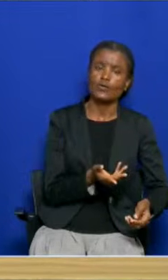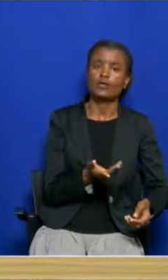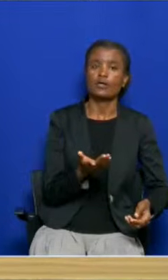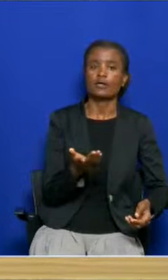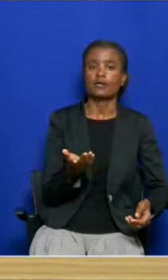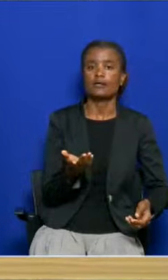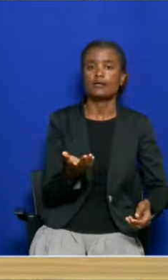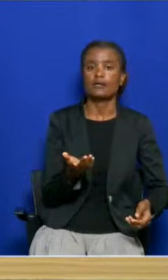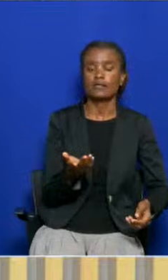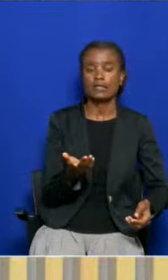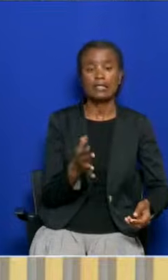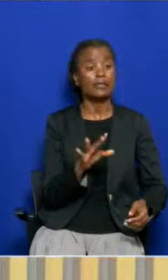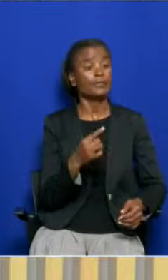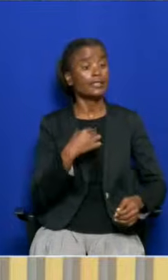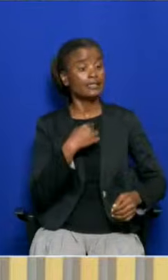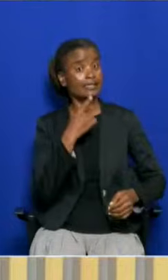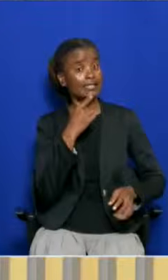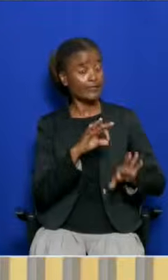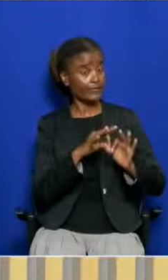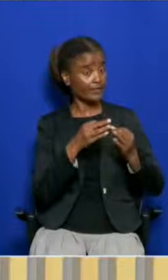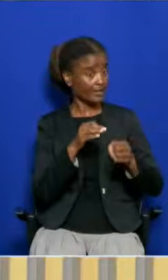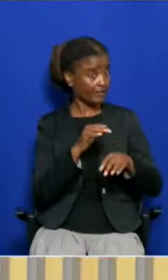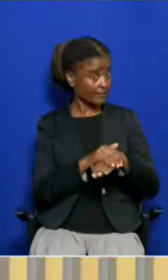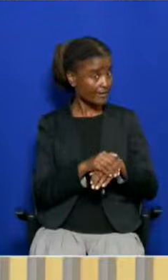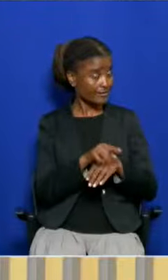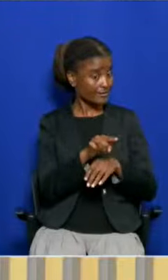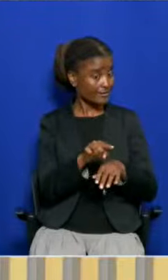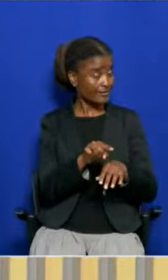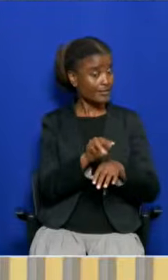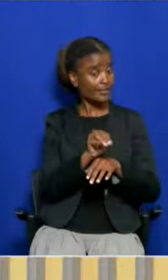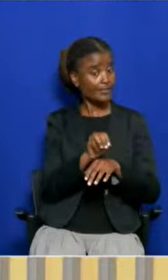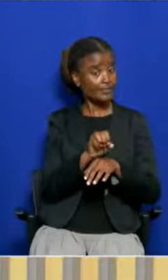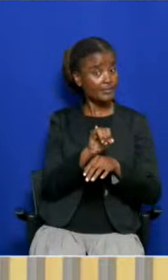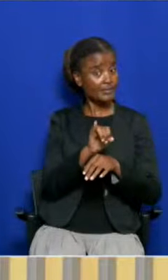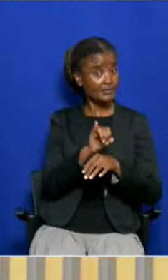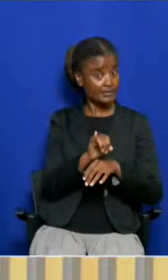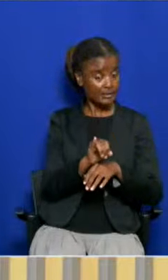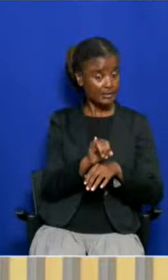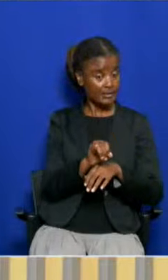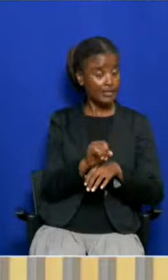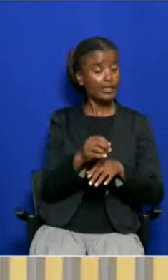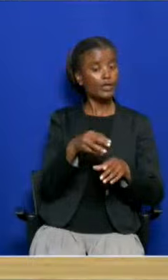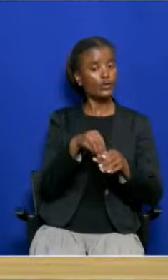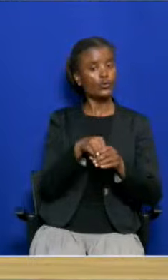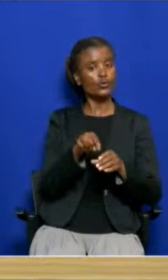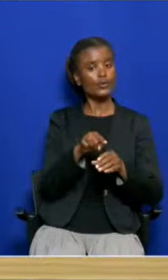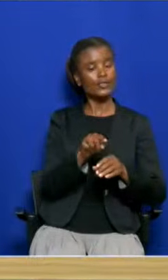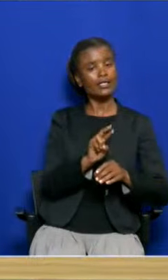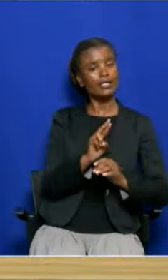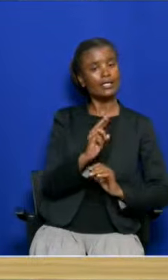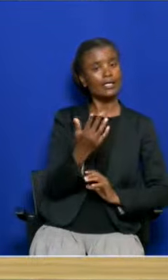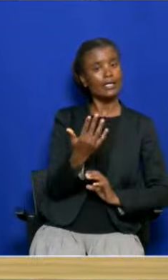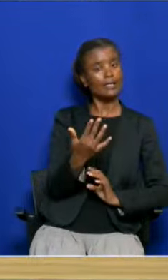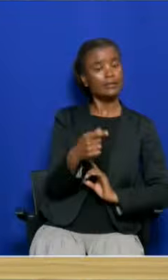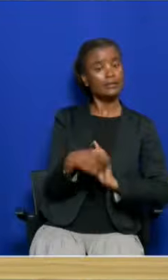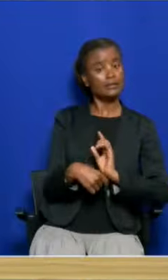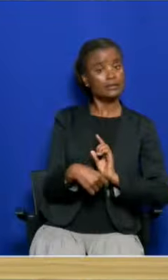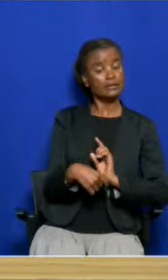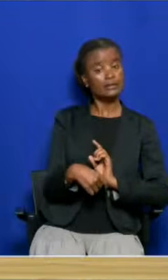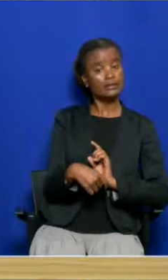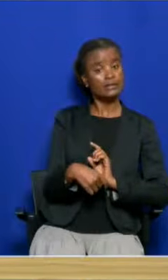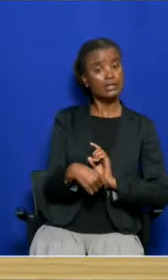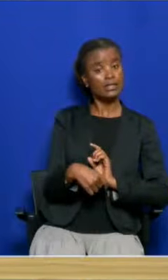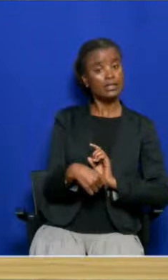friend, so you are a family friend of the Msibis, including his right-hand person. So I'm just trying to